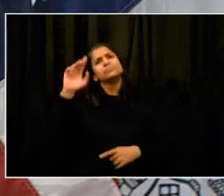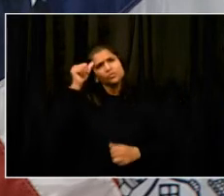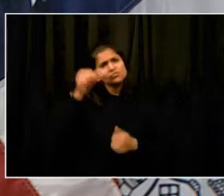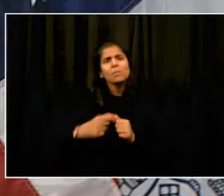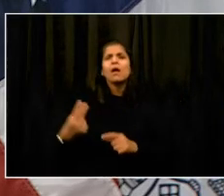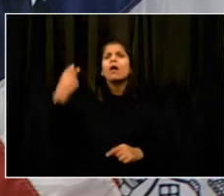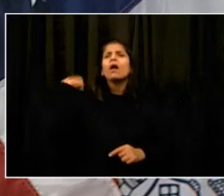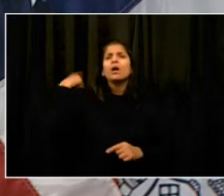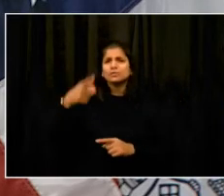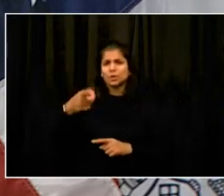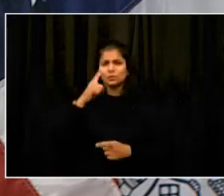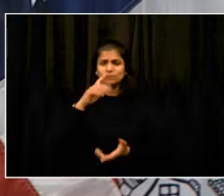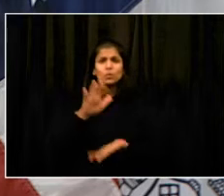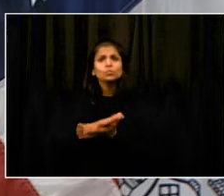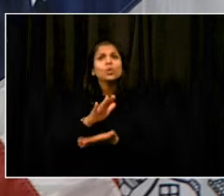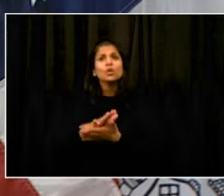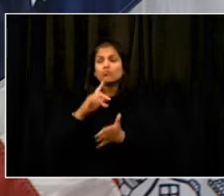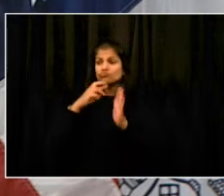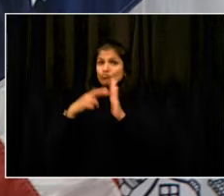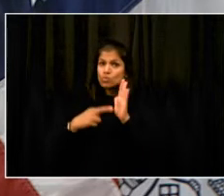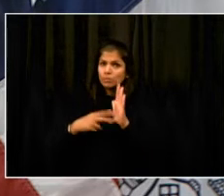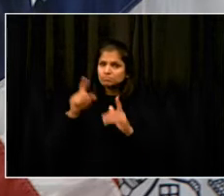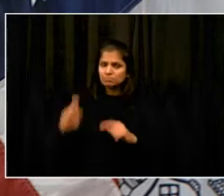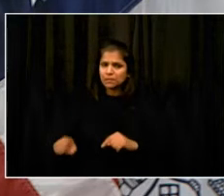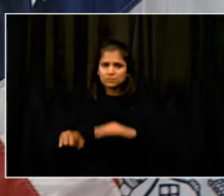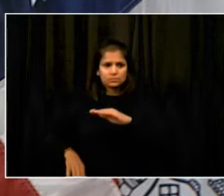5% is a warning sign.